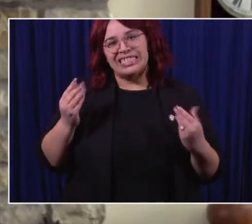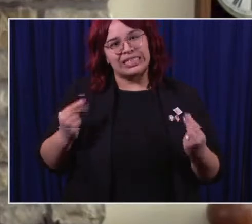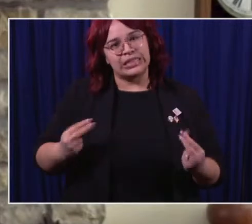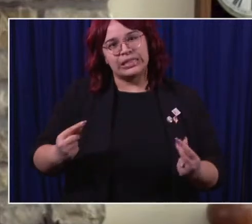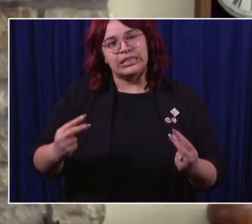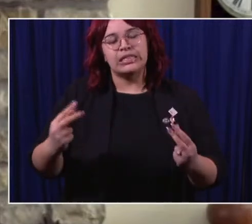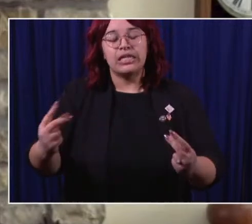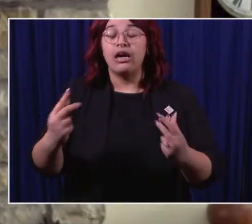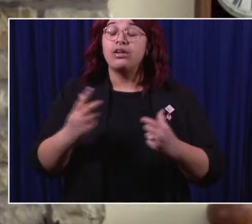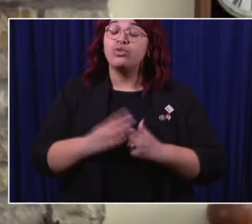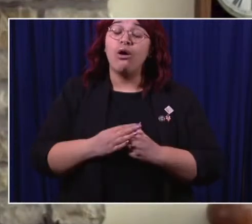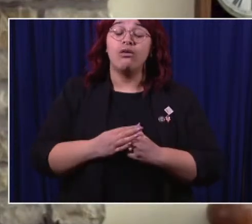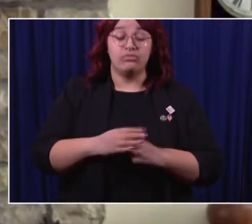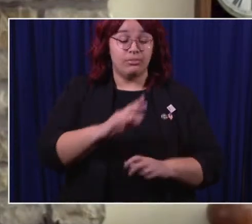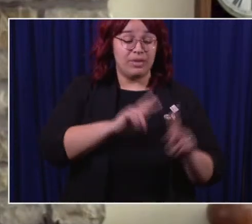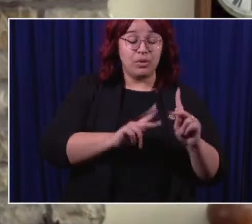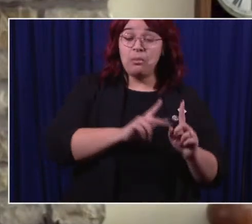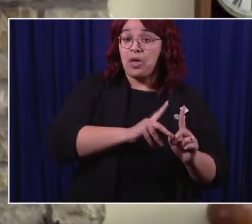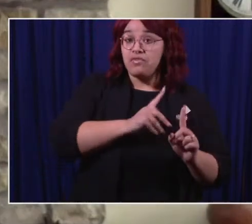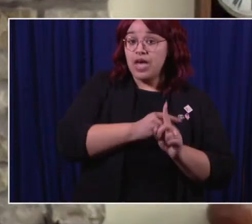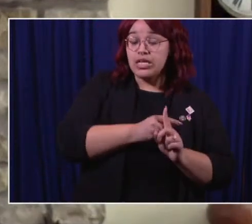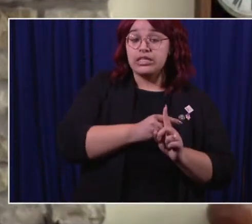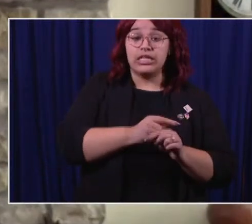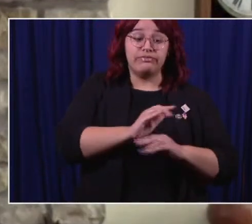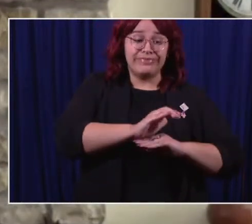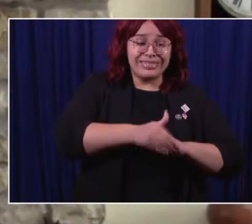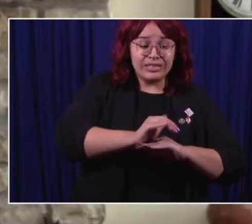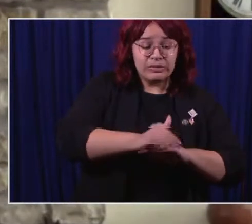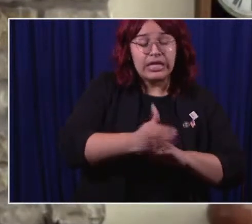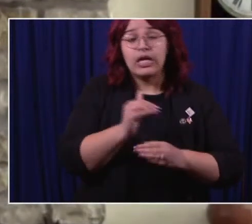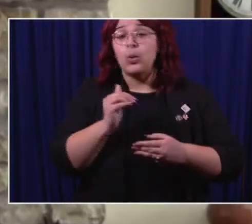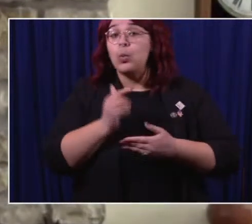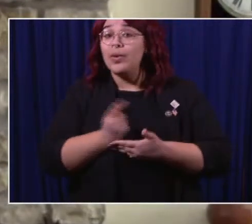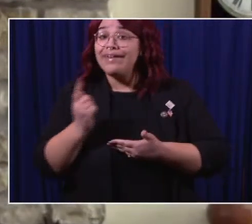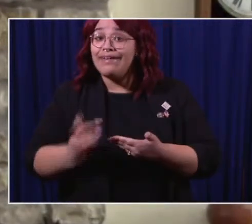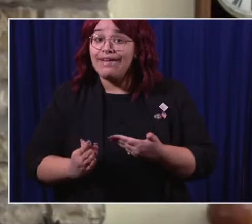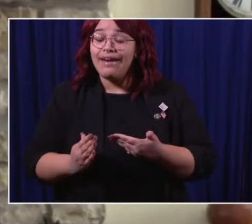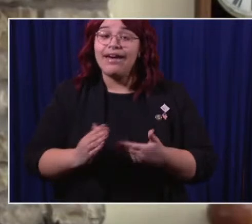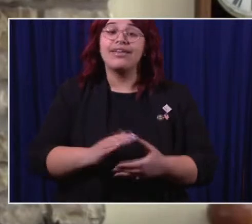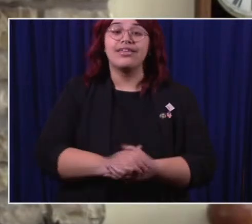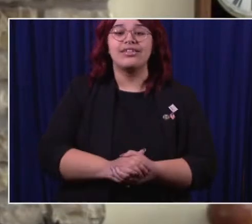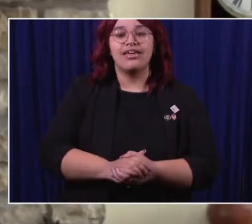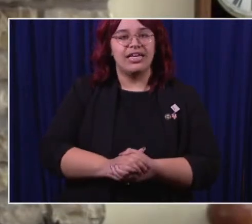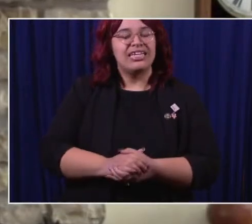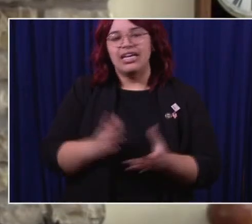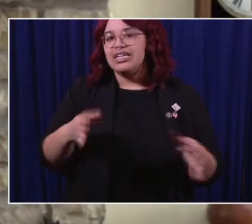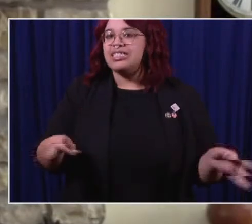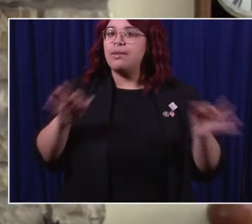mean doing it on the weekend, but we want to get caught up just as quickly as we can.